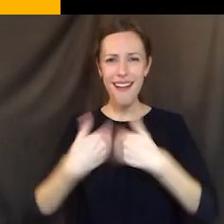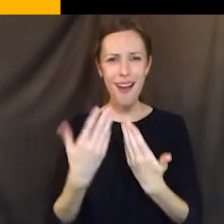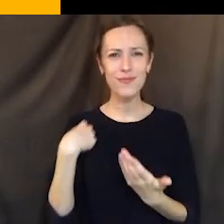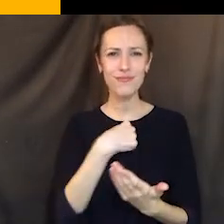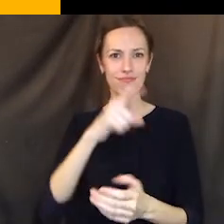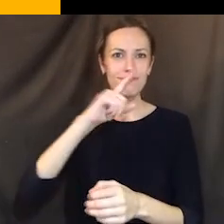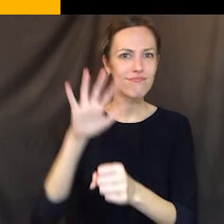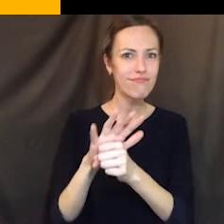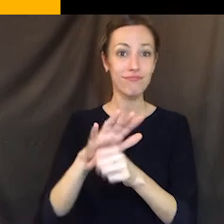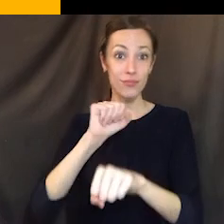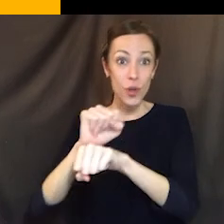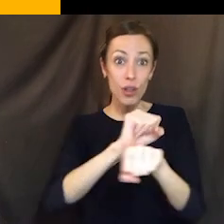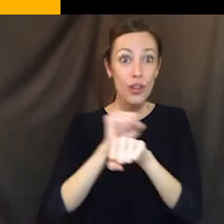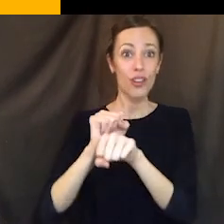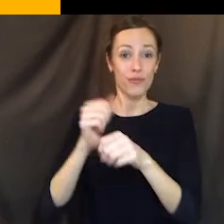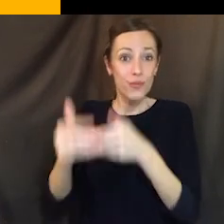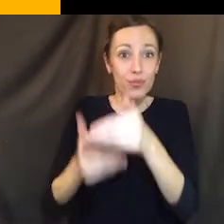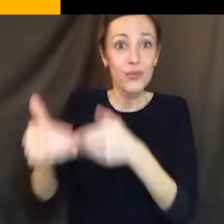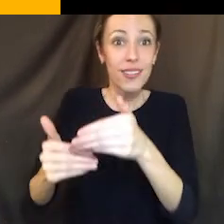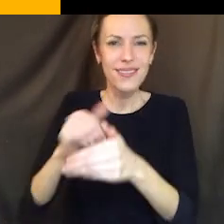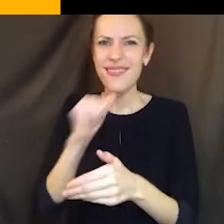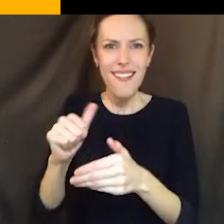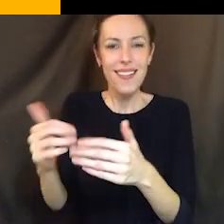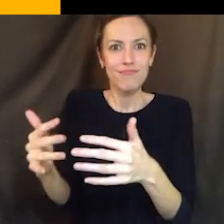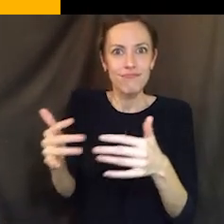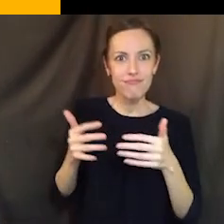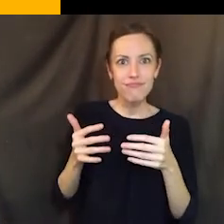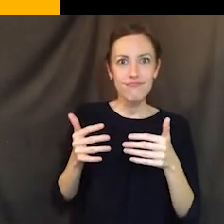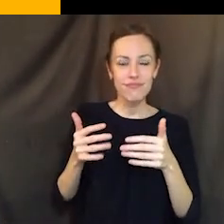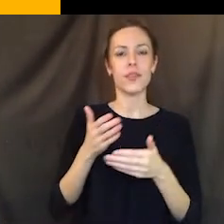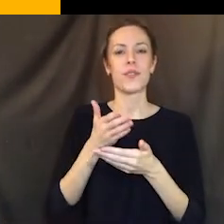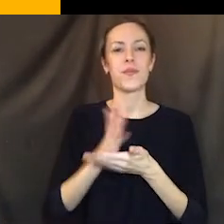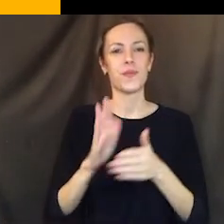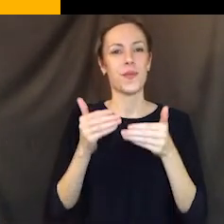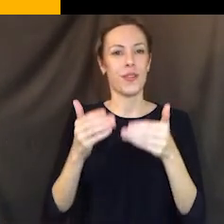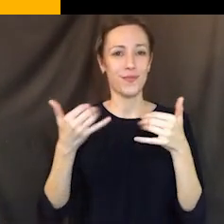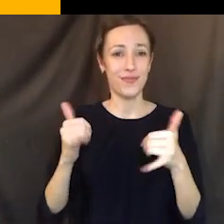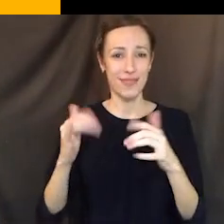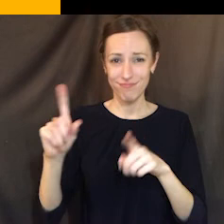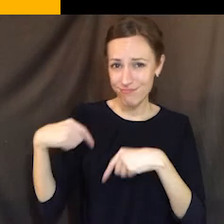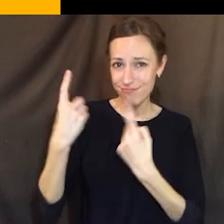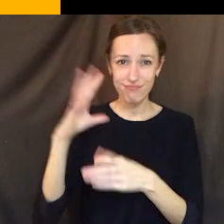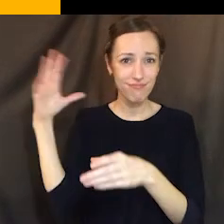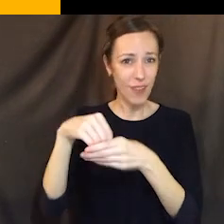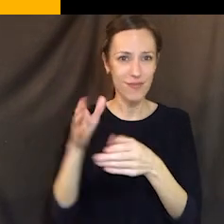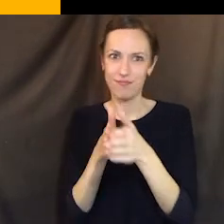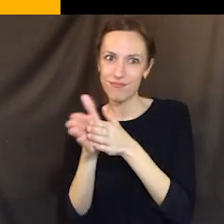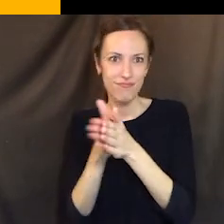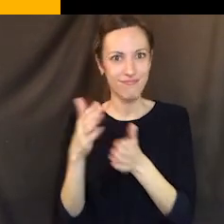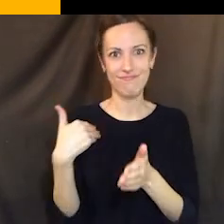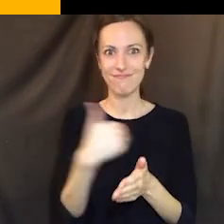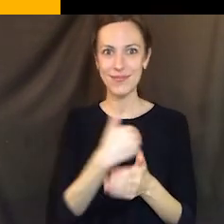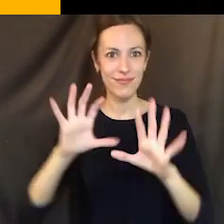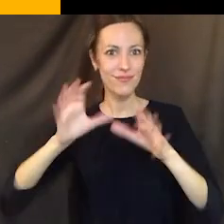an active member of the Tanzania Ending Child Marriage Network. As a result of the network effort, the Tanzania Law of